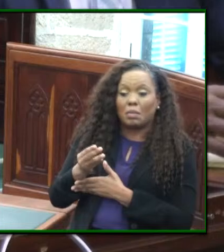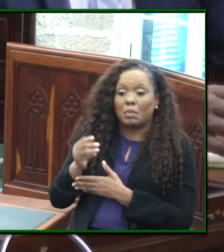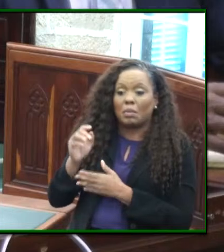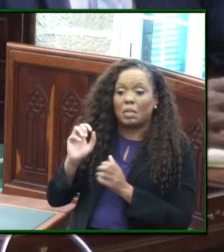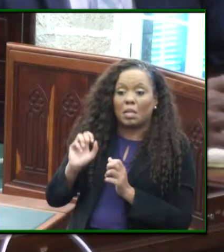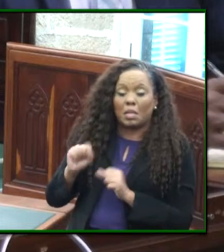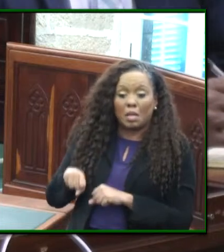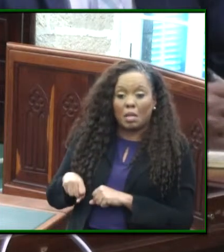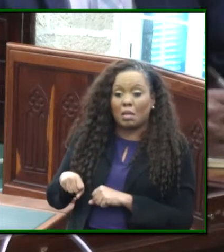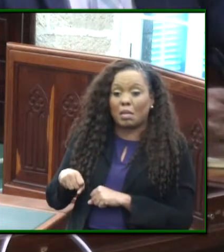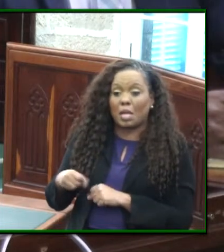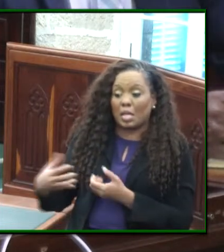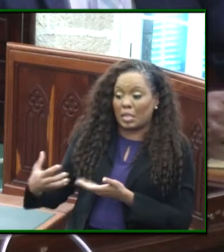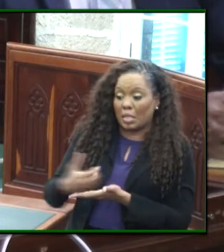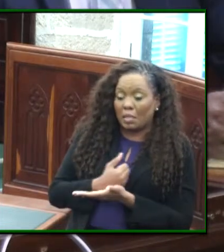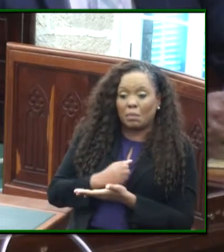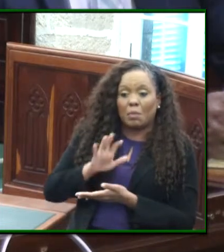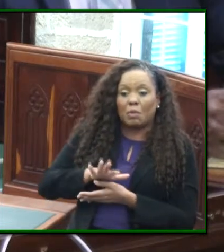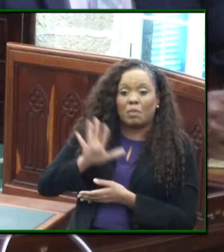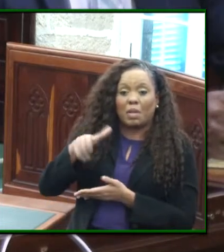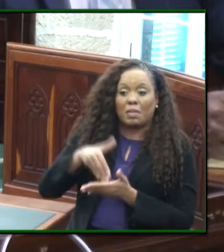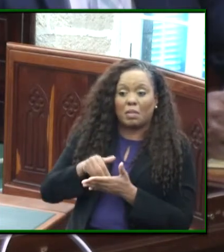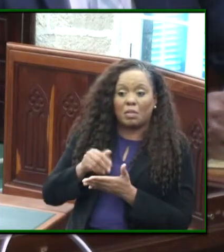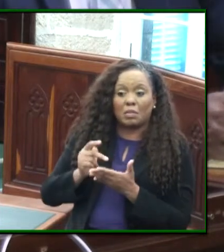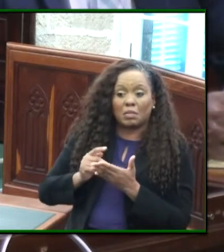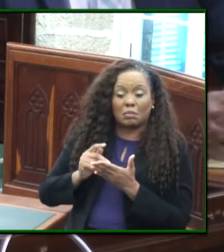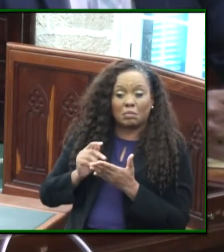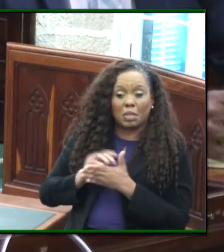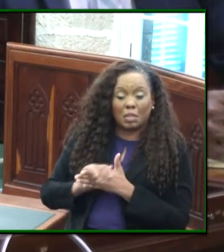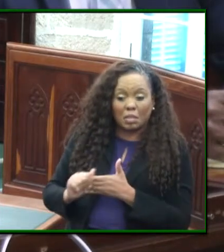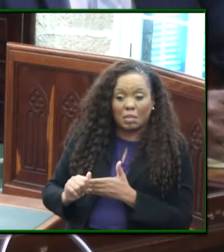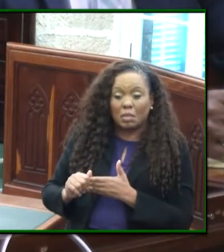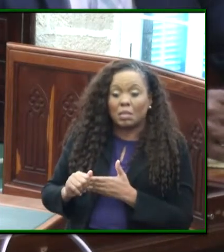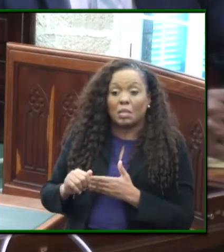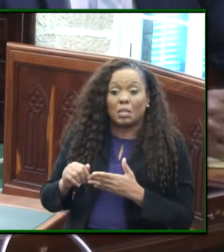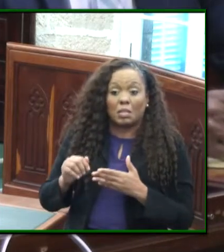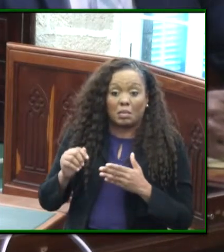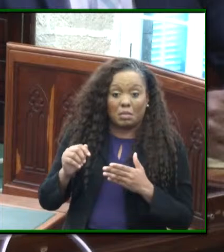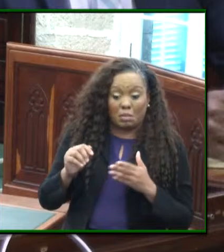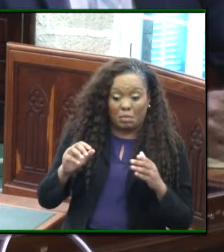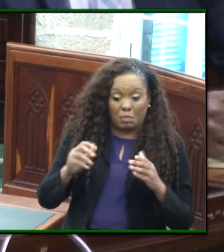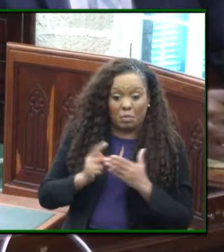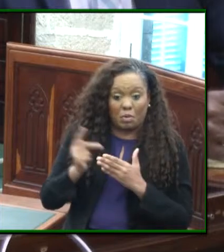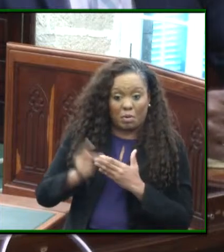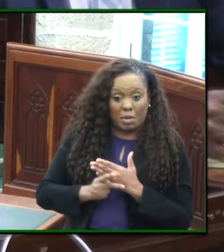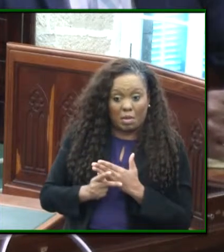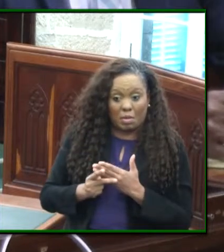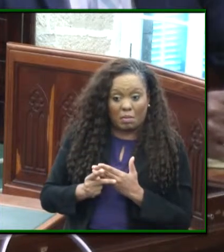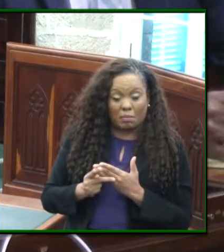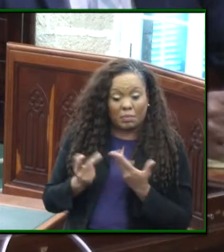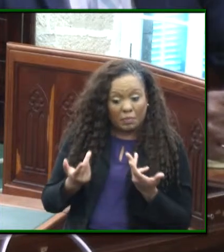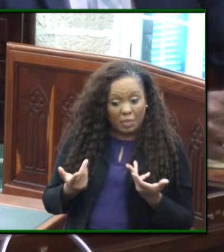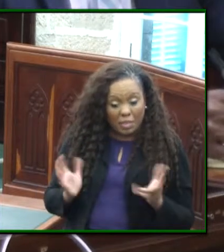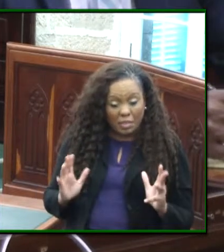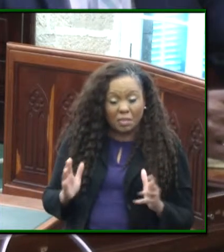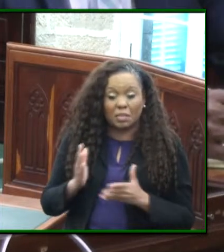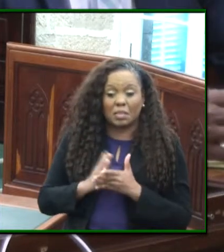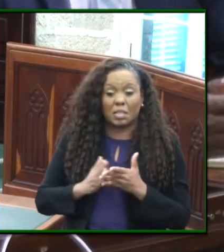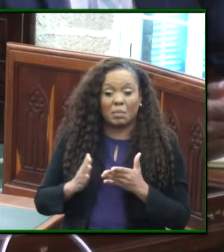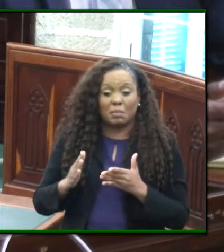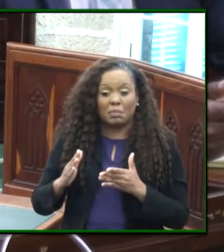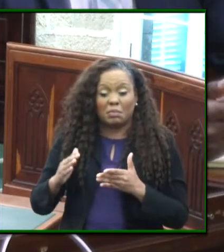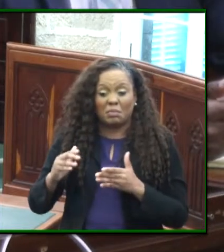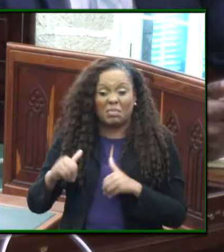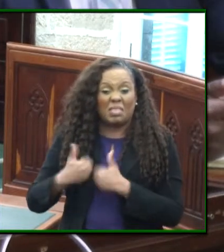The pilot program is finished. We had some challenges along the way. We found that some of the people